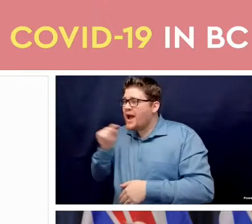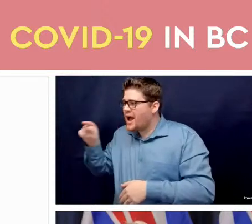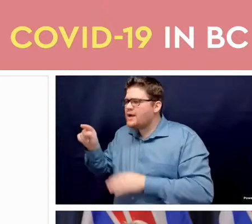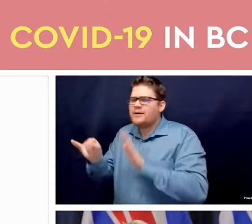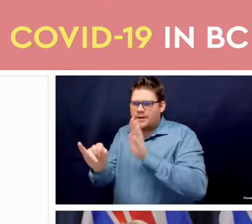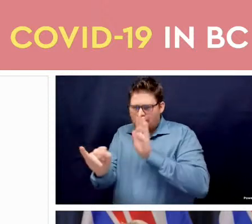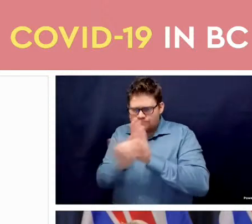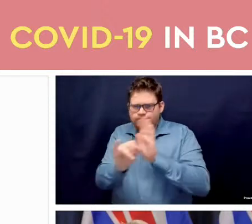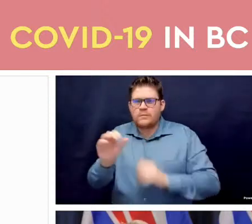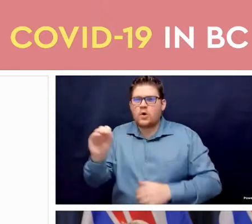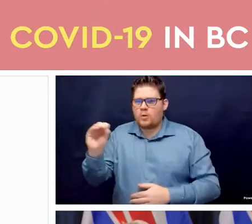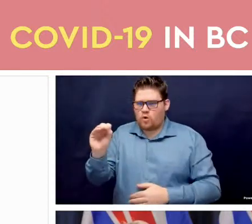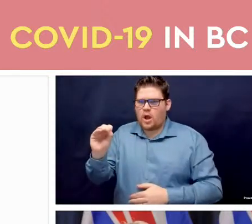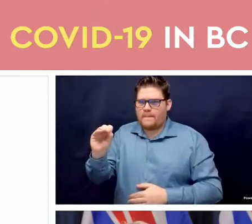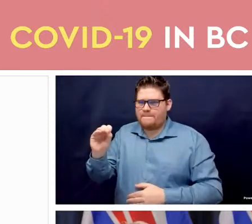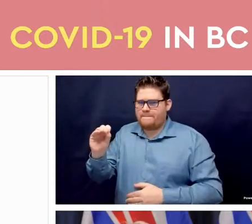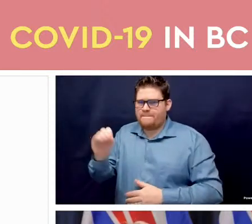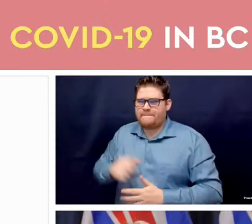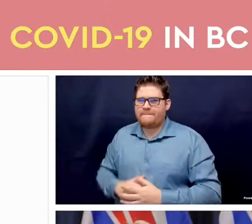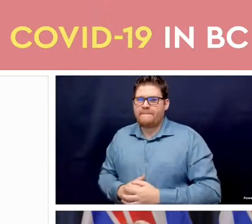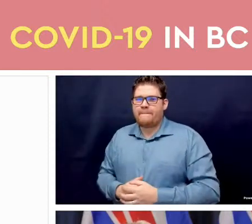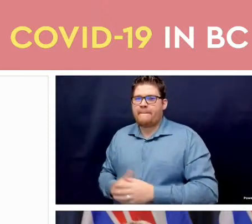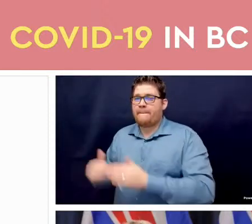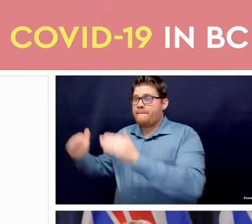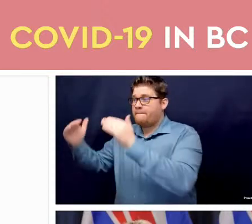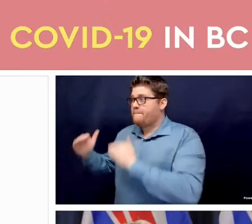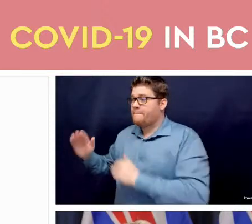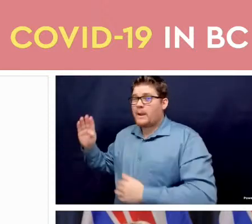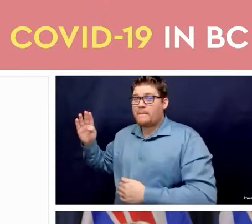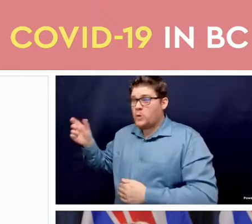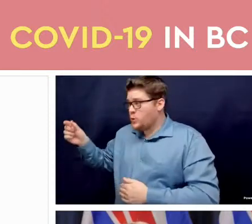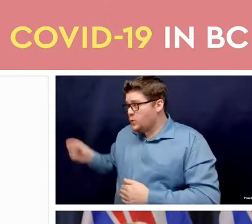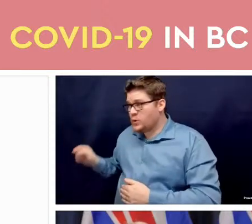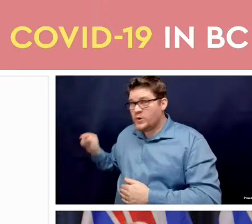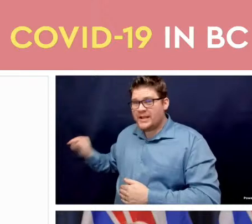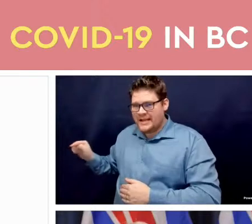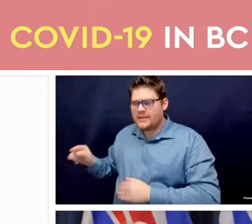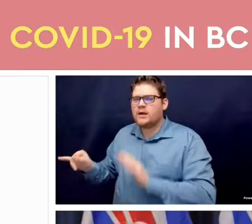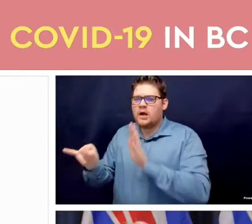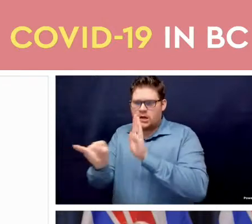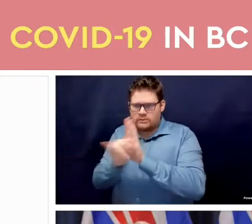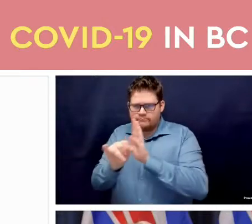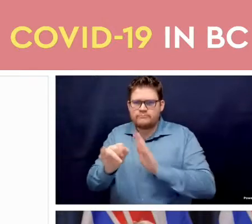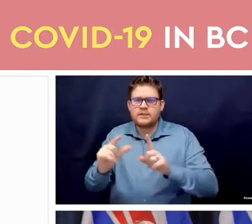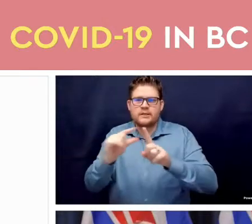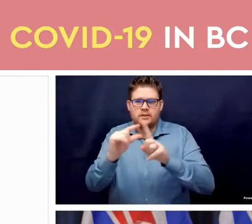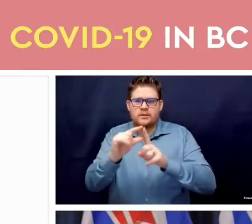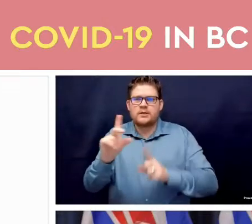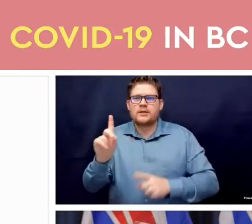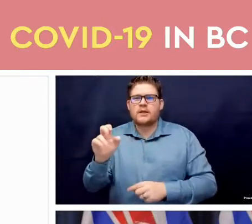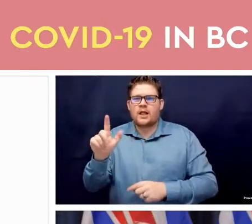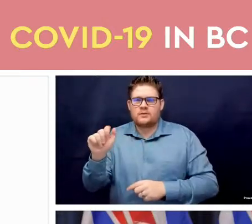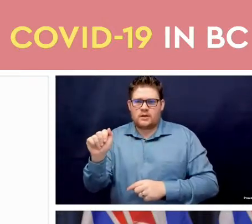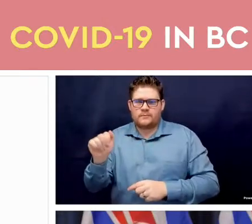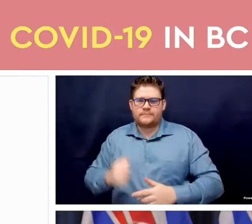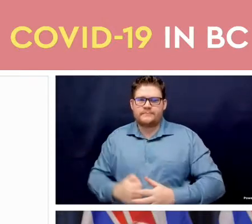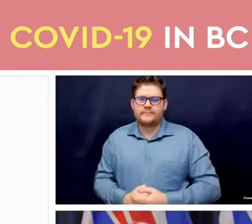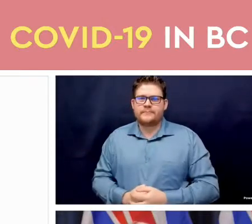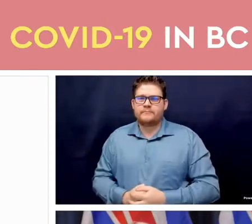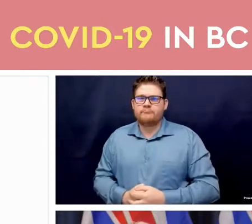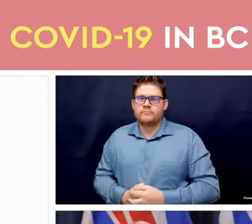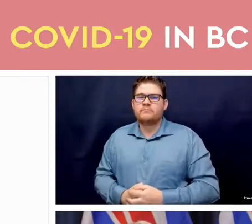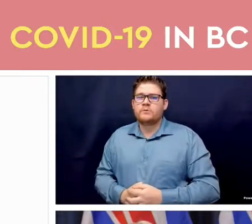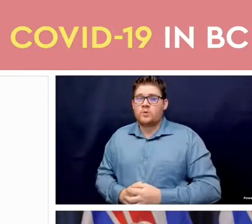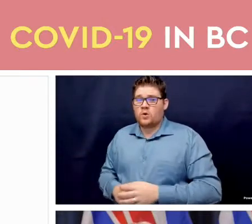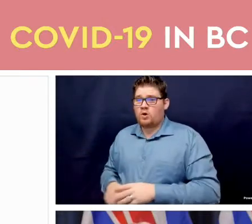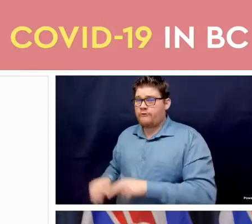UK, that people who are admitted because of an Omicron infection tend to have a shorter length